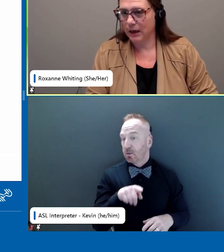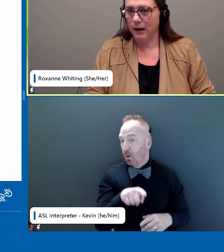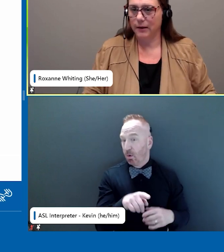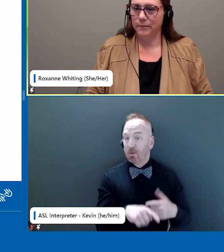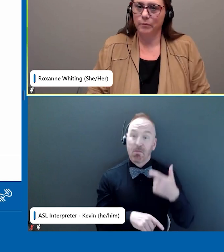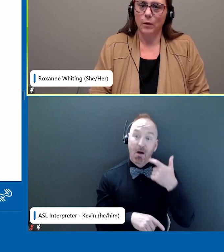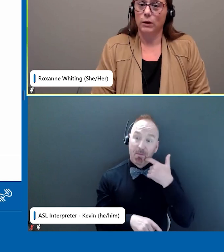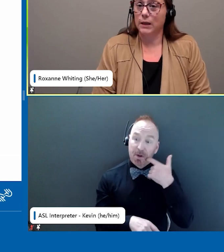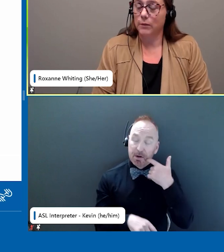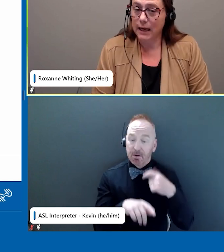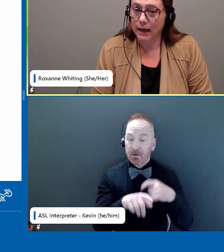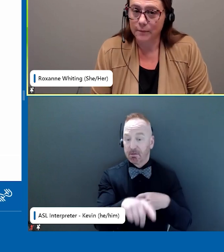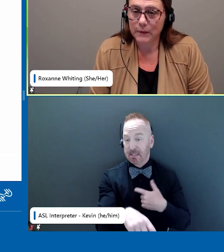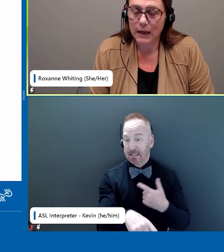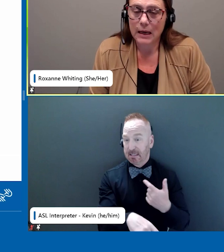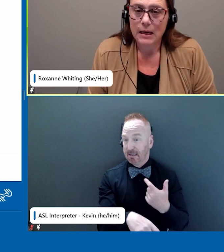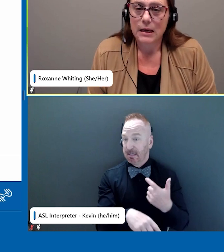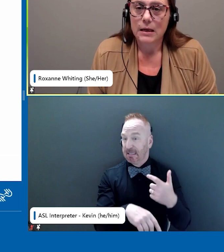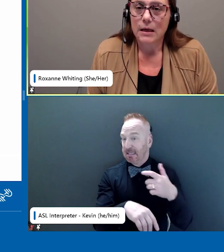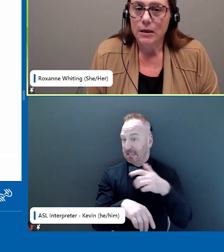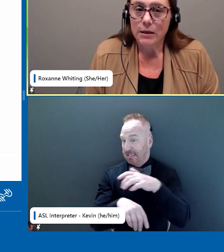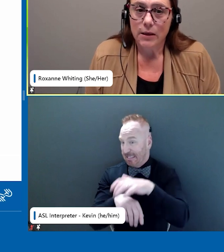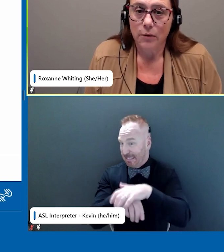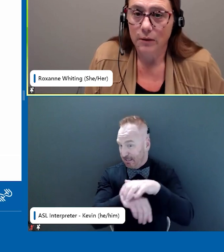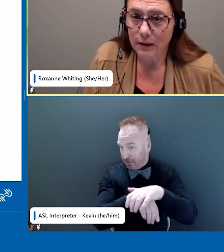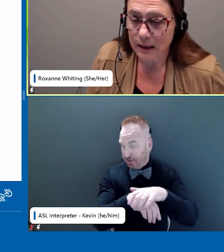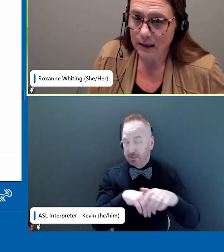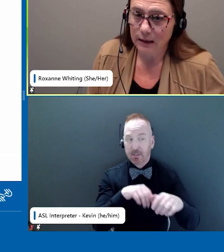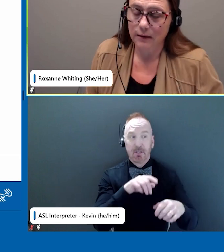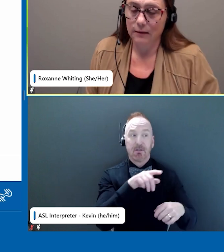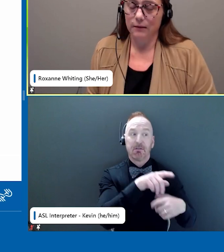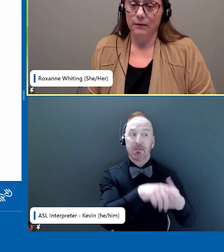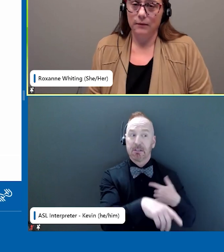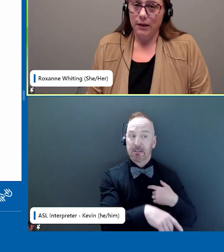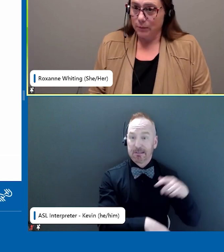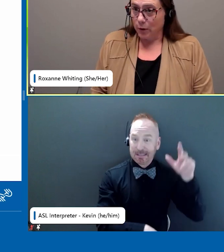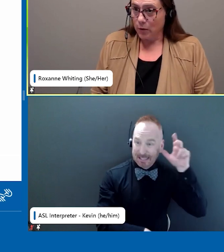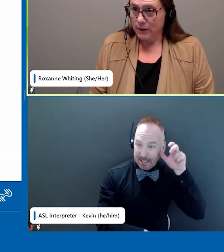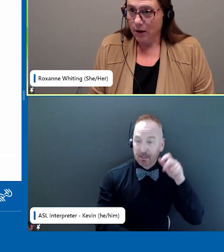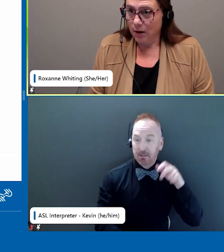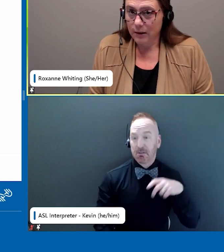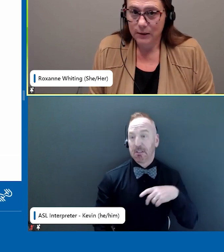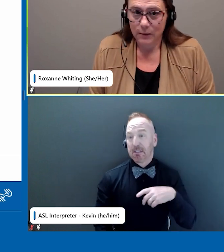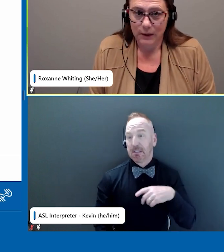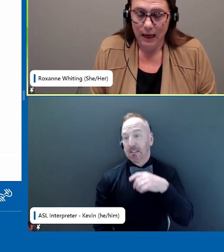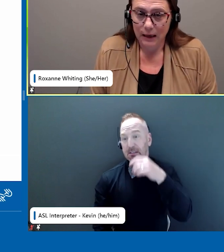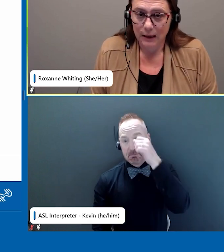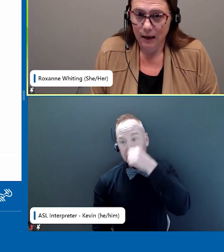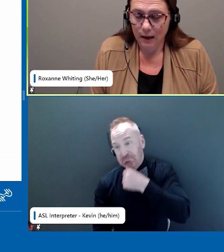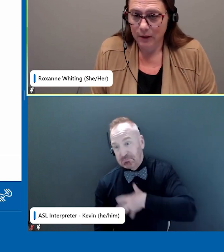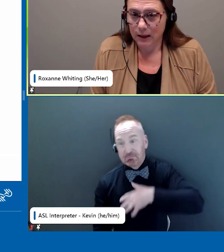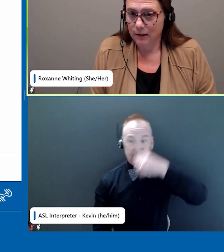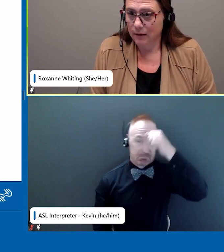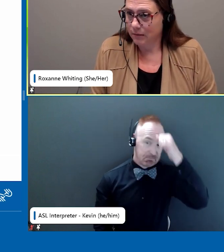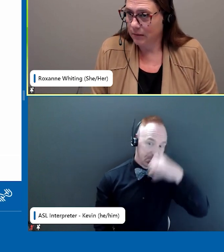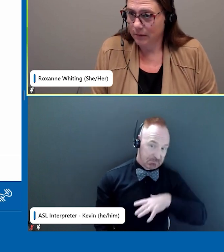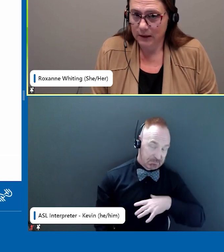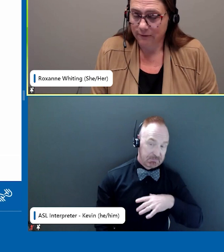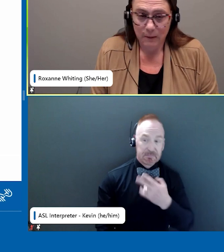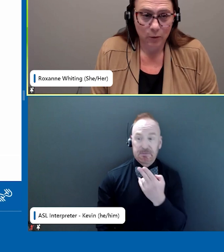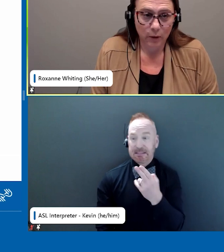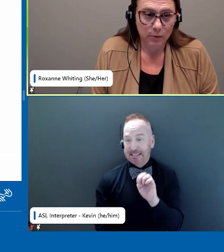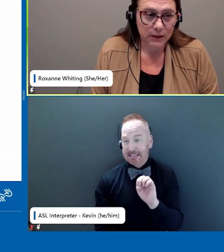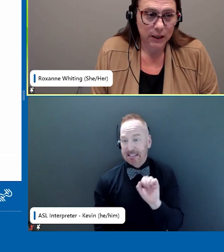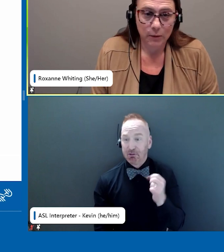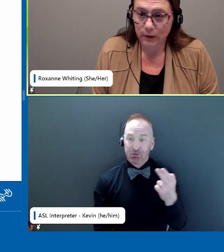out what they were saying. So lots of pros and cons with that. I mean,